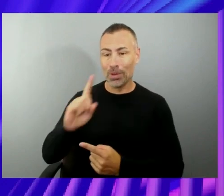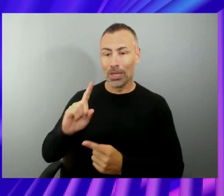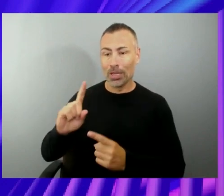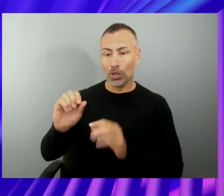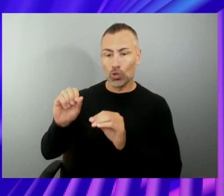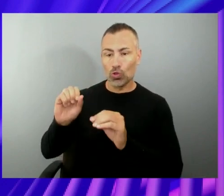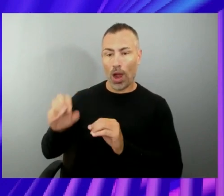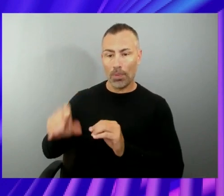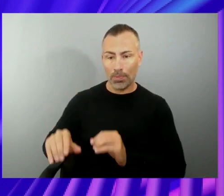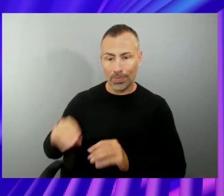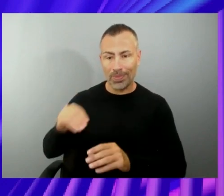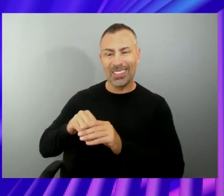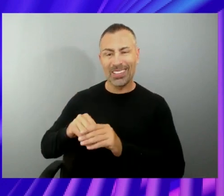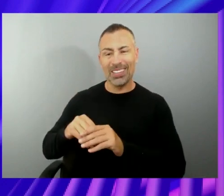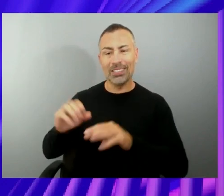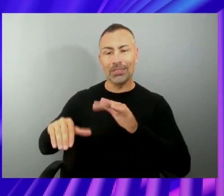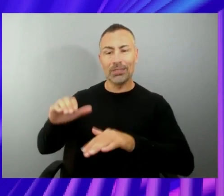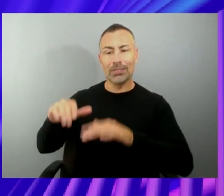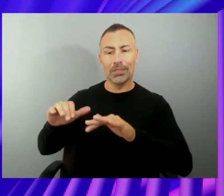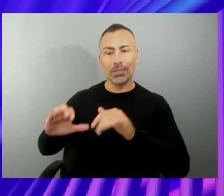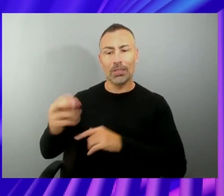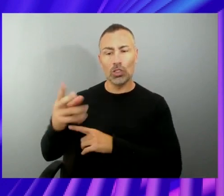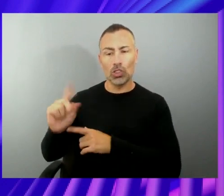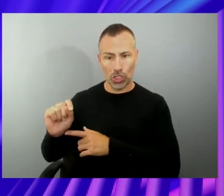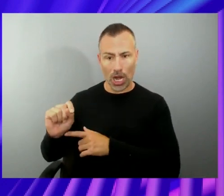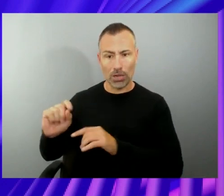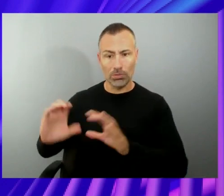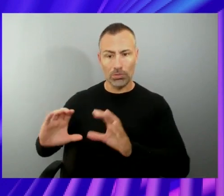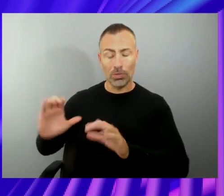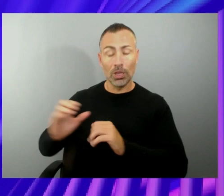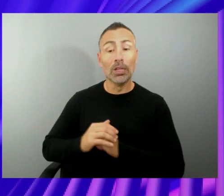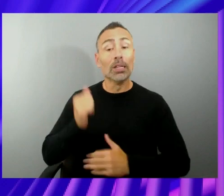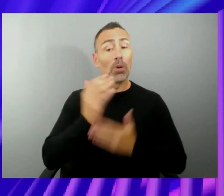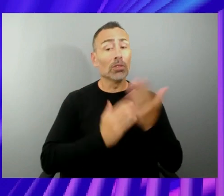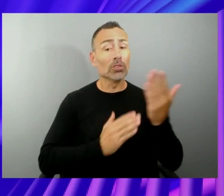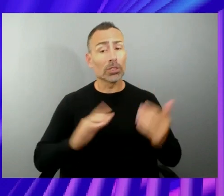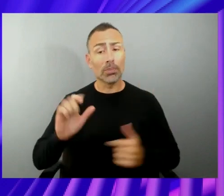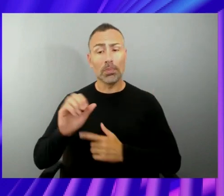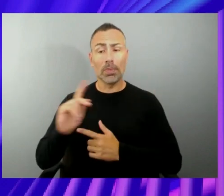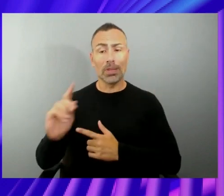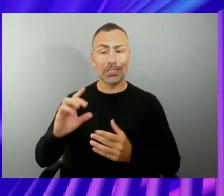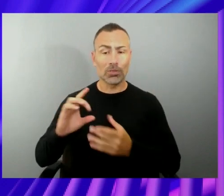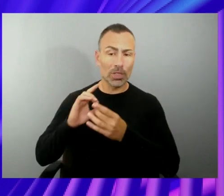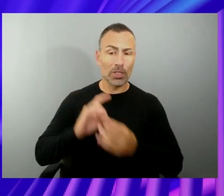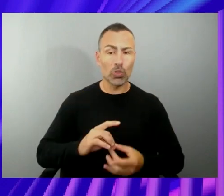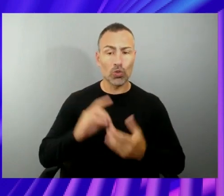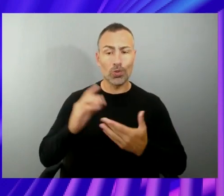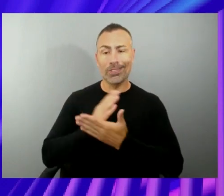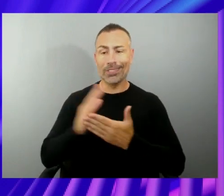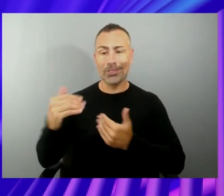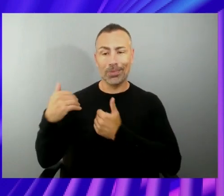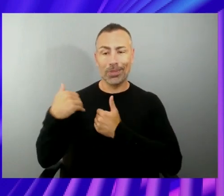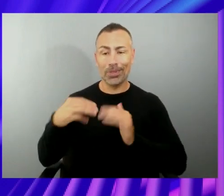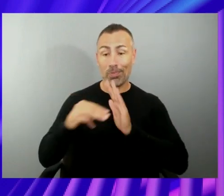on the shared responsibility, the shared responsibility model that have been